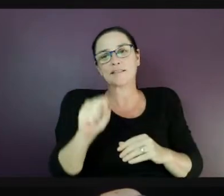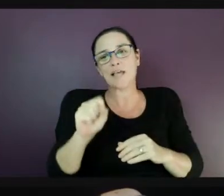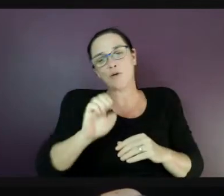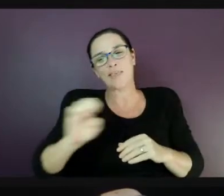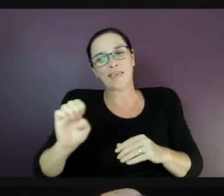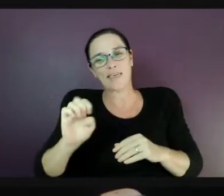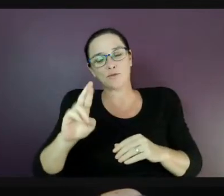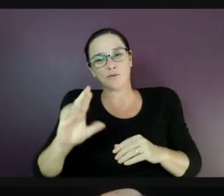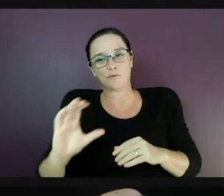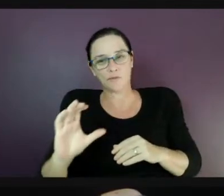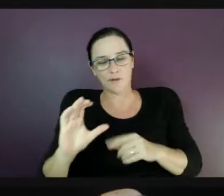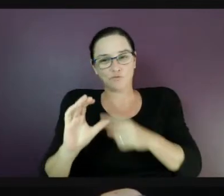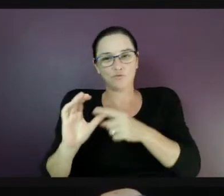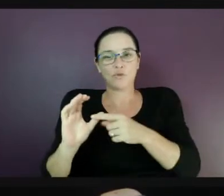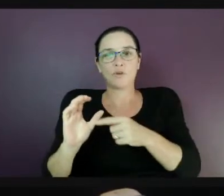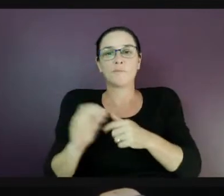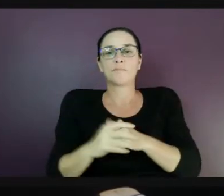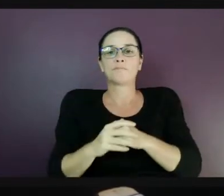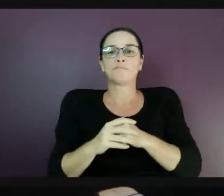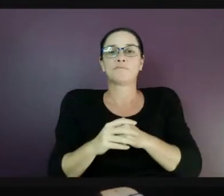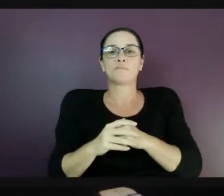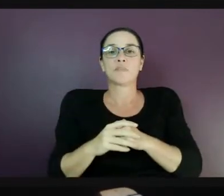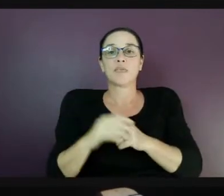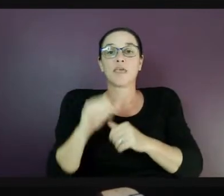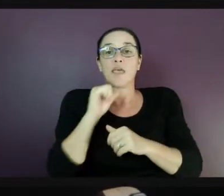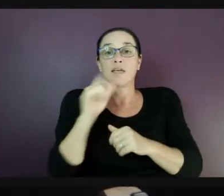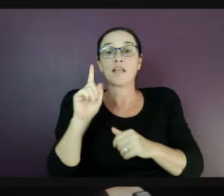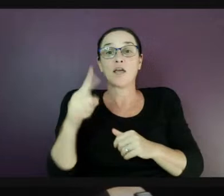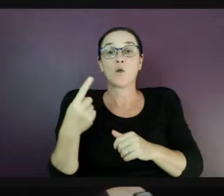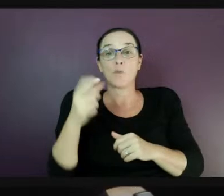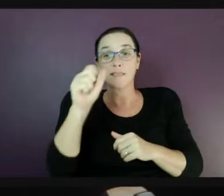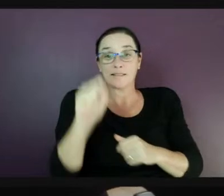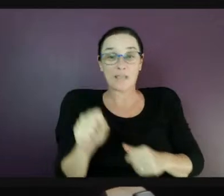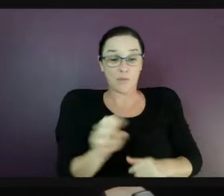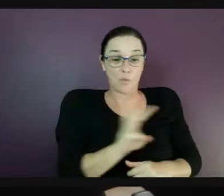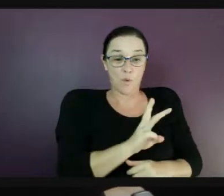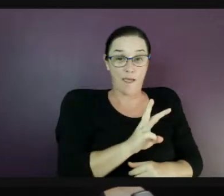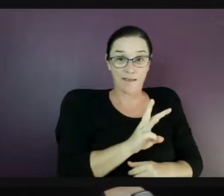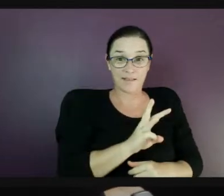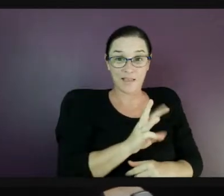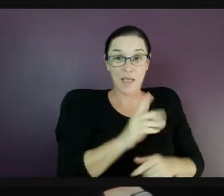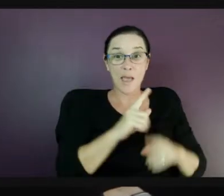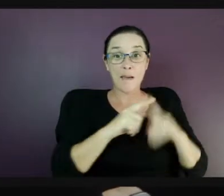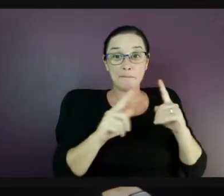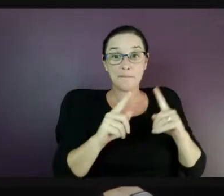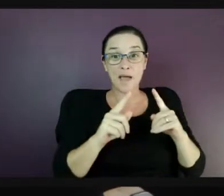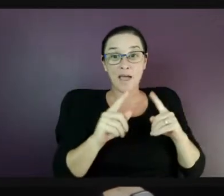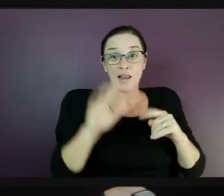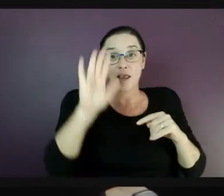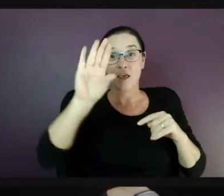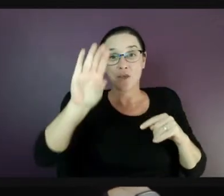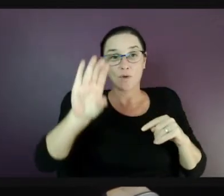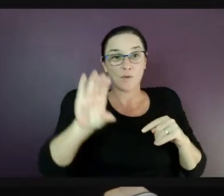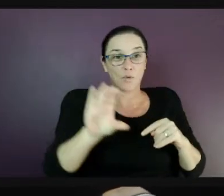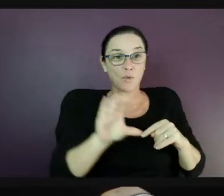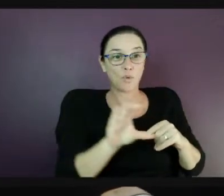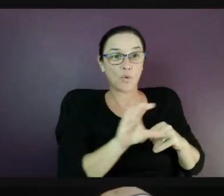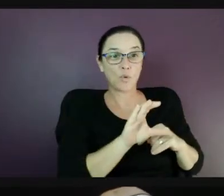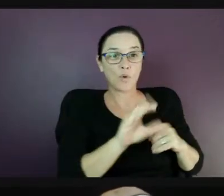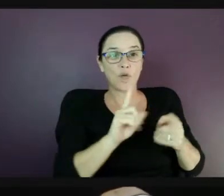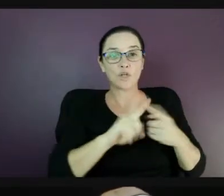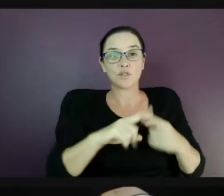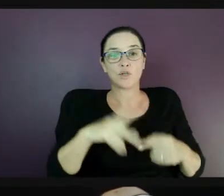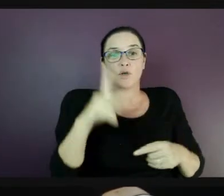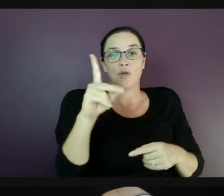well. And not only do you see the southwest rift connector active here, you see it actually take the bend to the Kauai